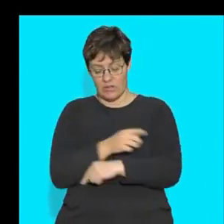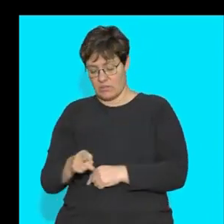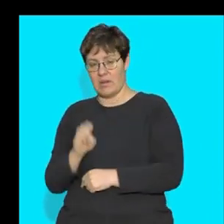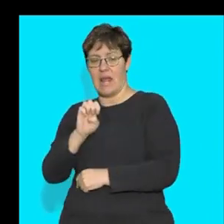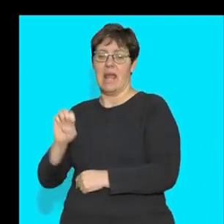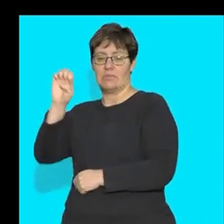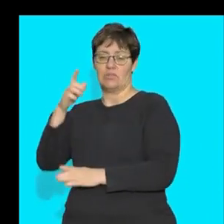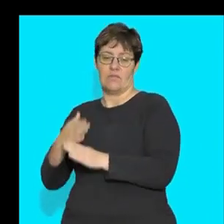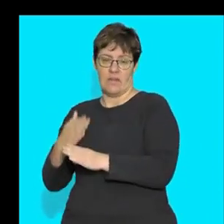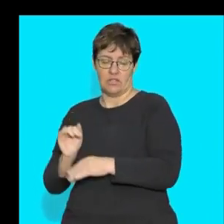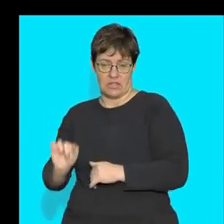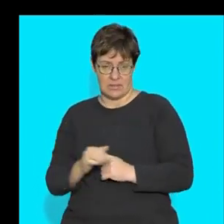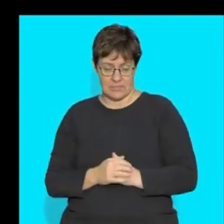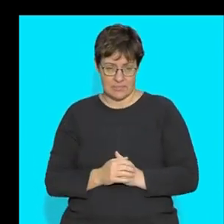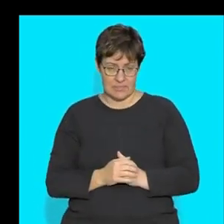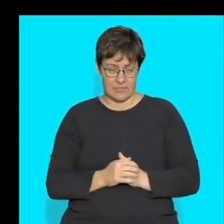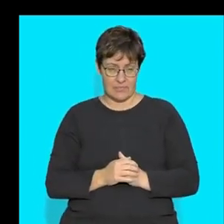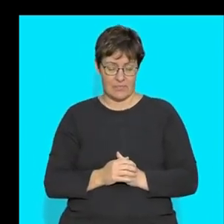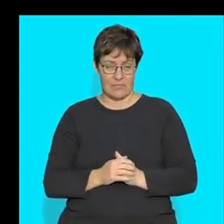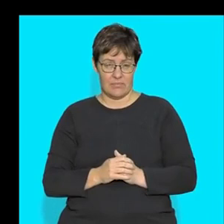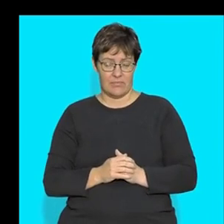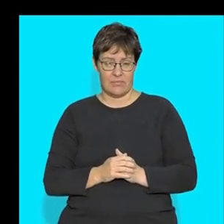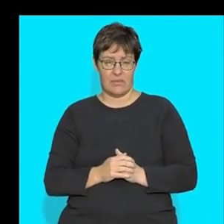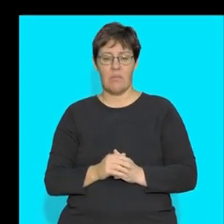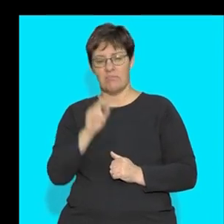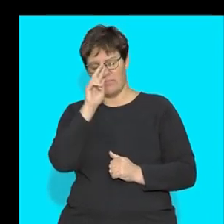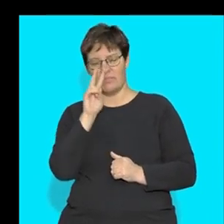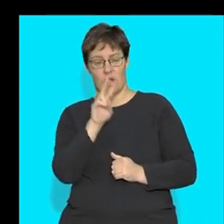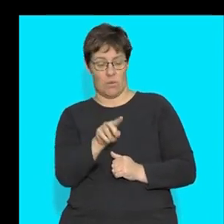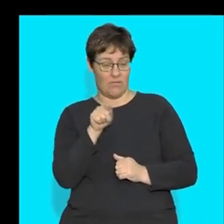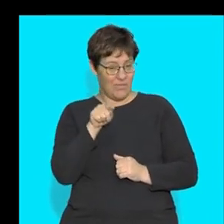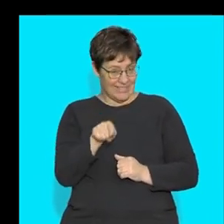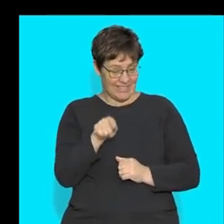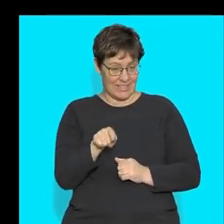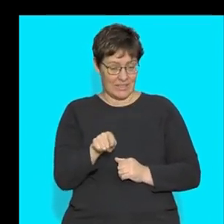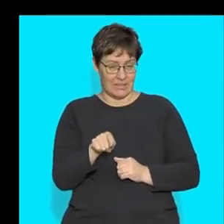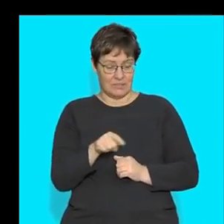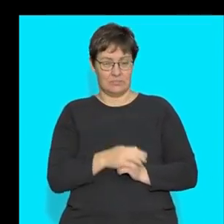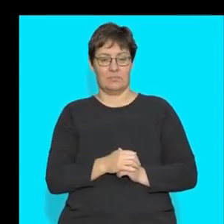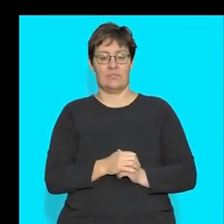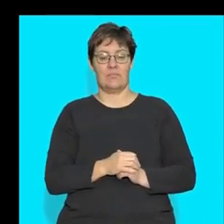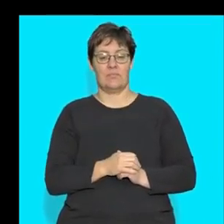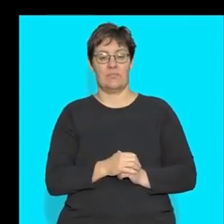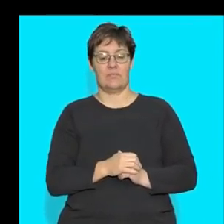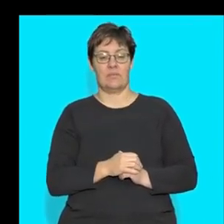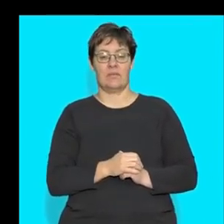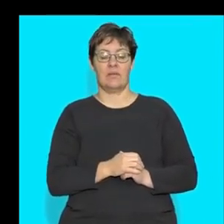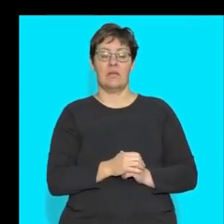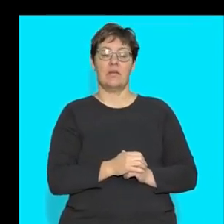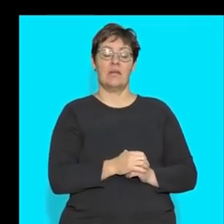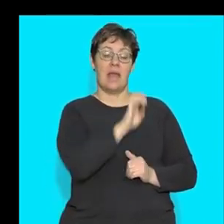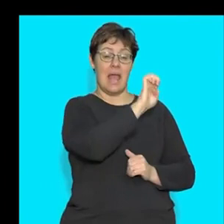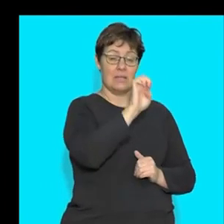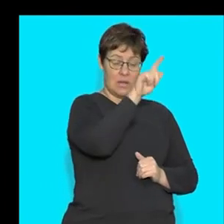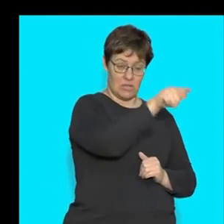the exponential function. You see, so that's what we need to look at in terms of these particular graphs. Exponential